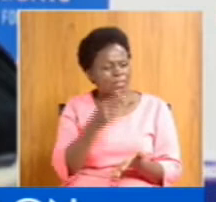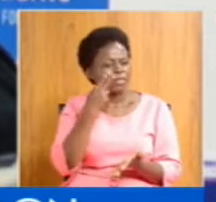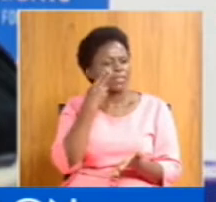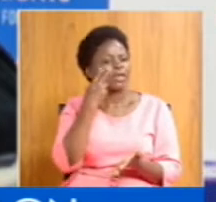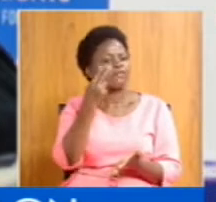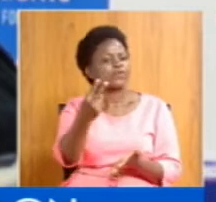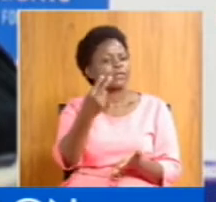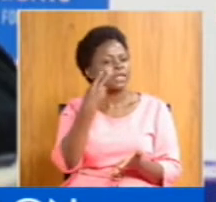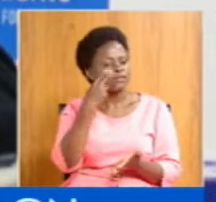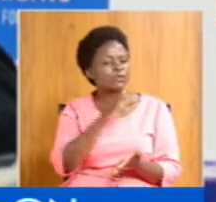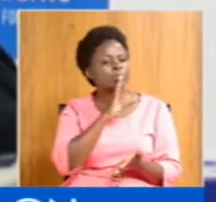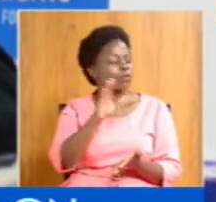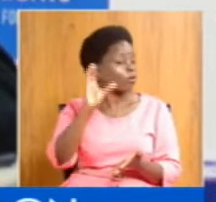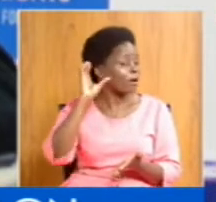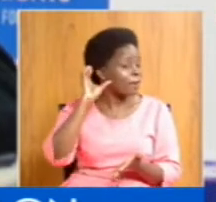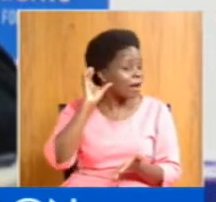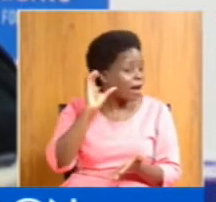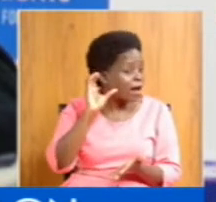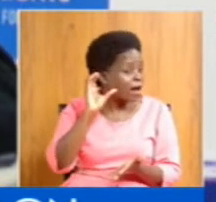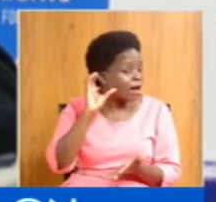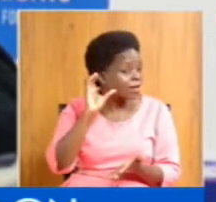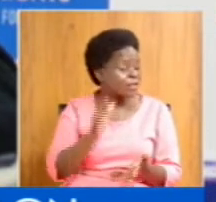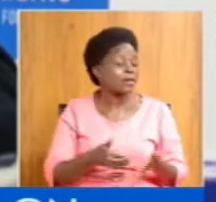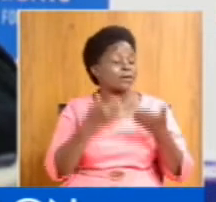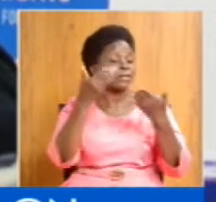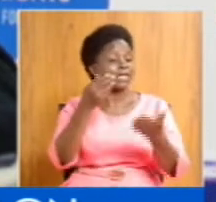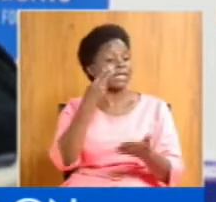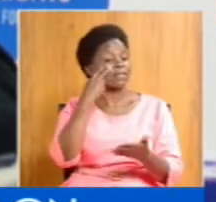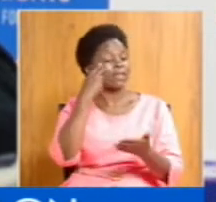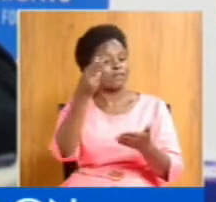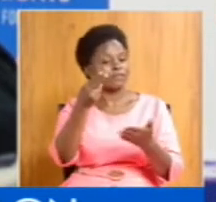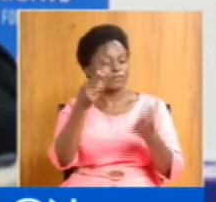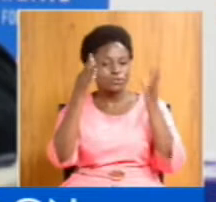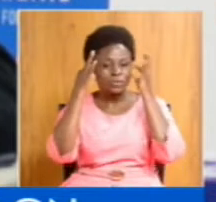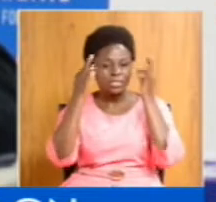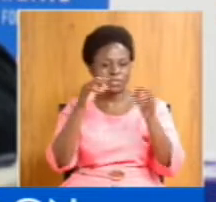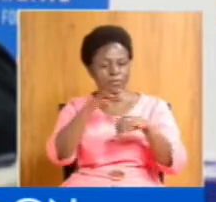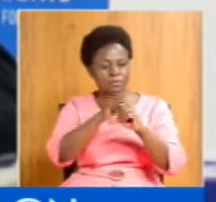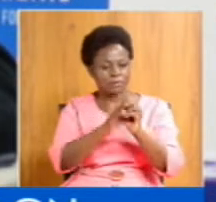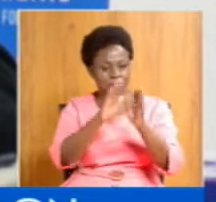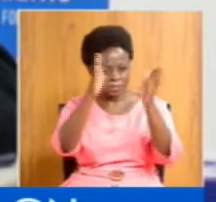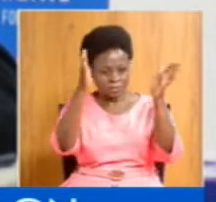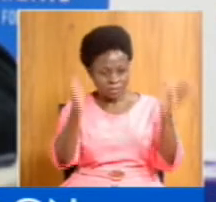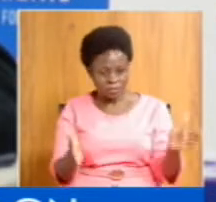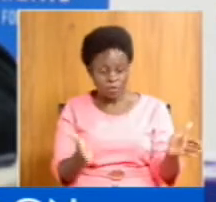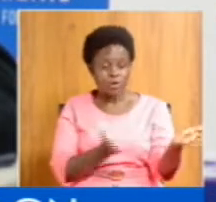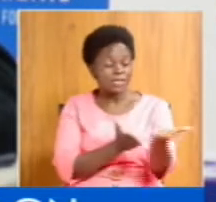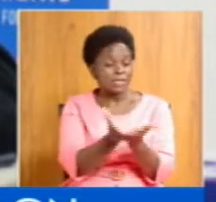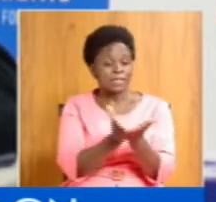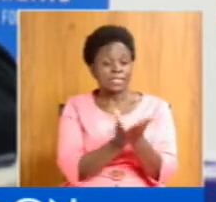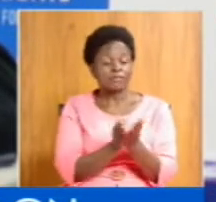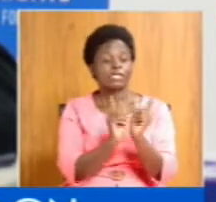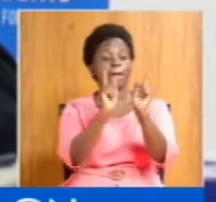views are going to be heard. They are going to take their views to the decision-making table. So, services reach